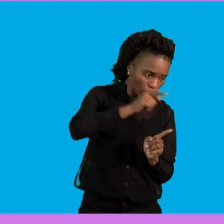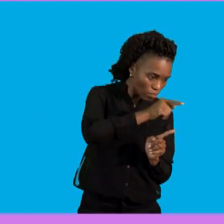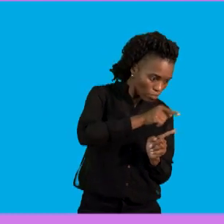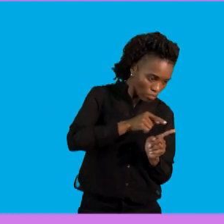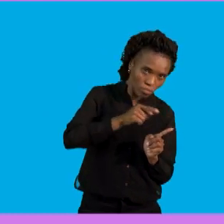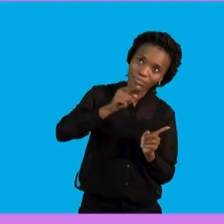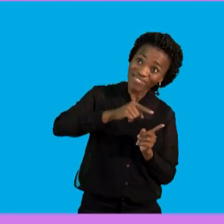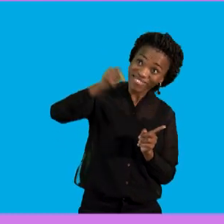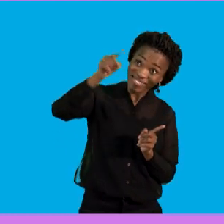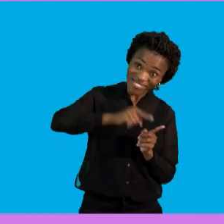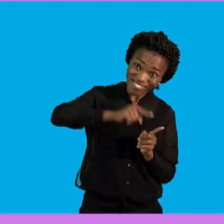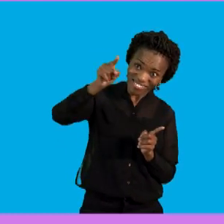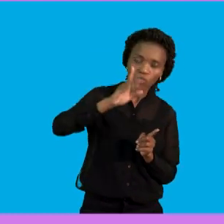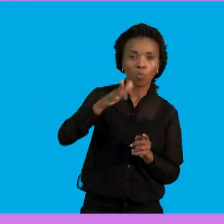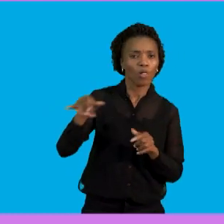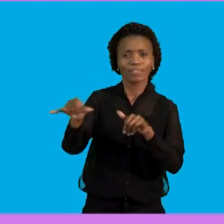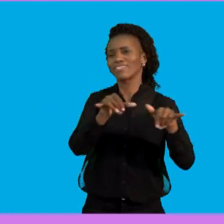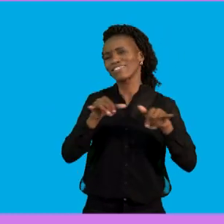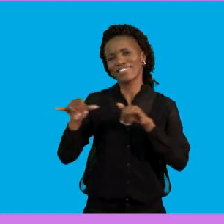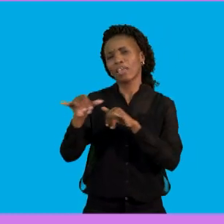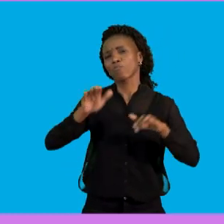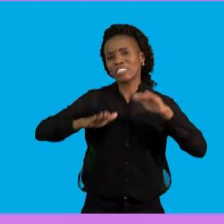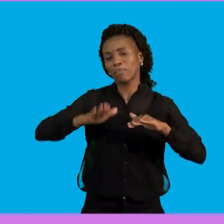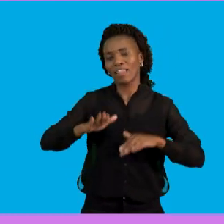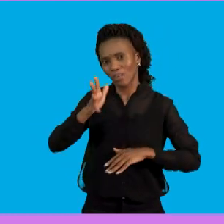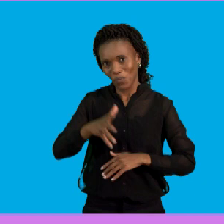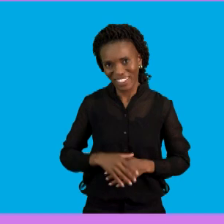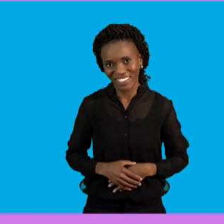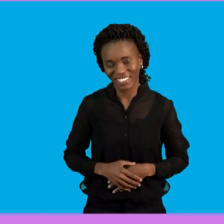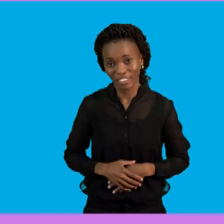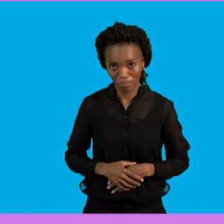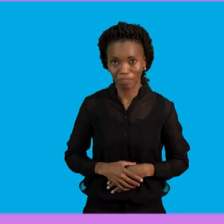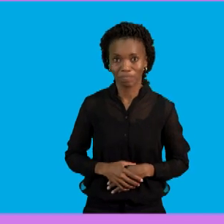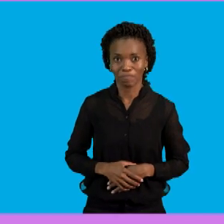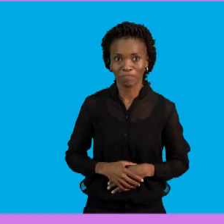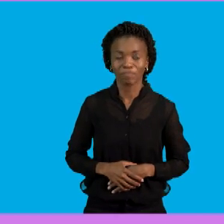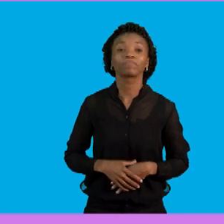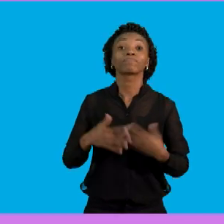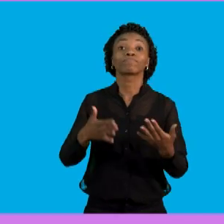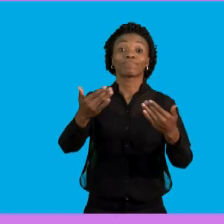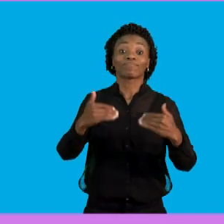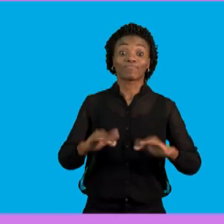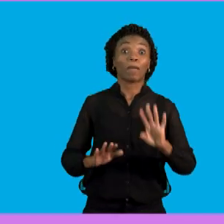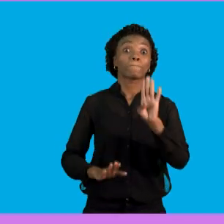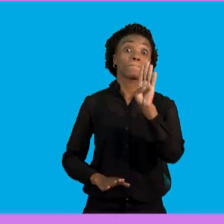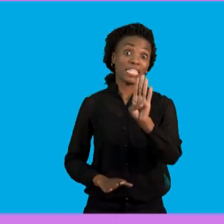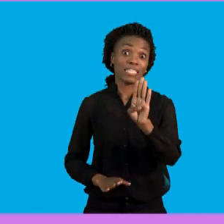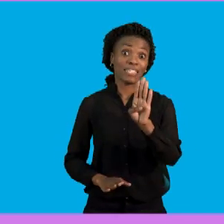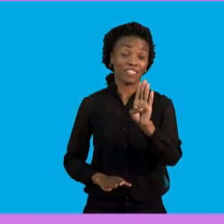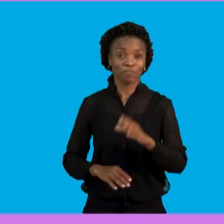first circle and you draw the line at the end of the second circle, then you draw a straight line.